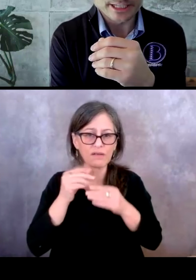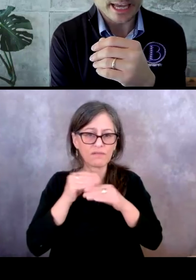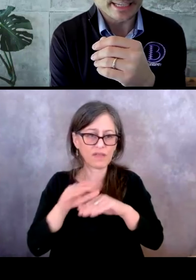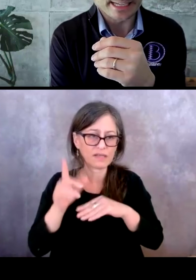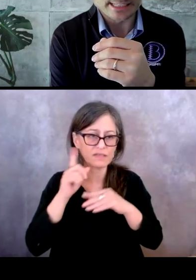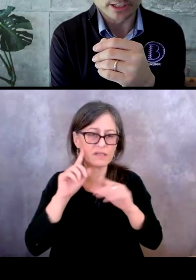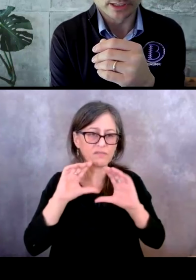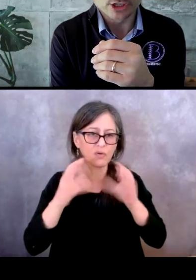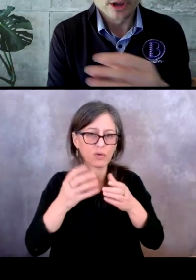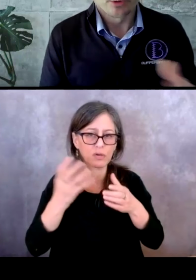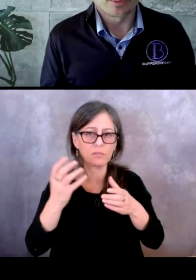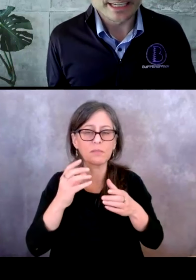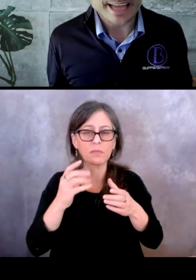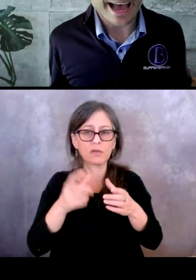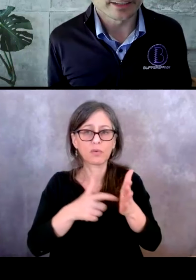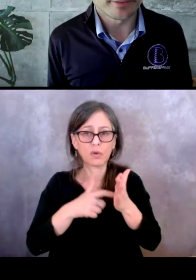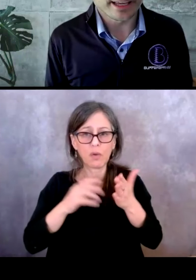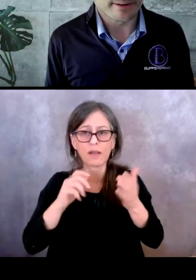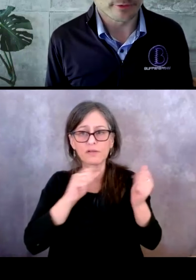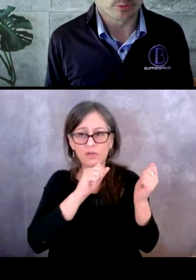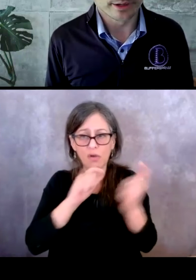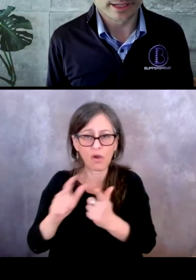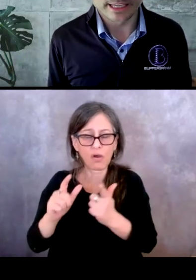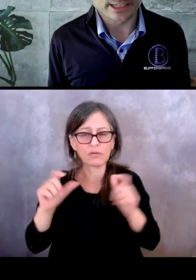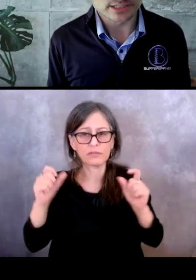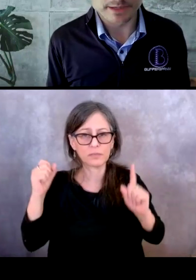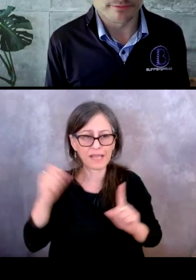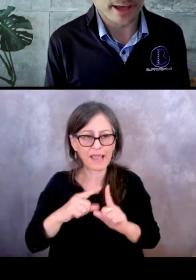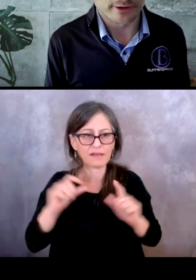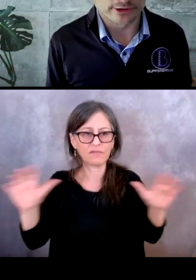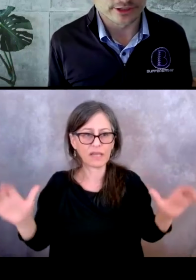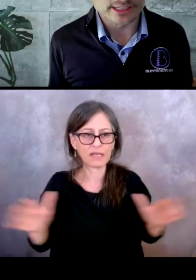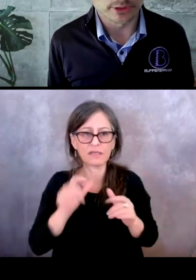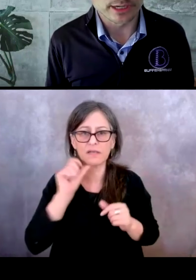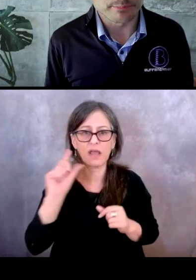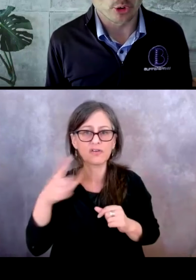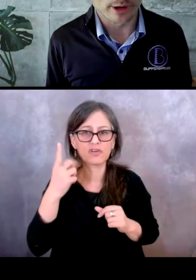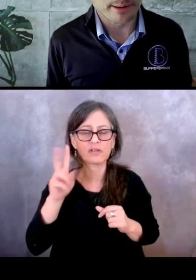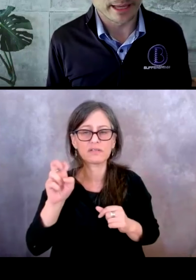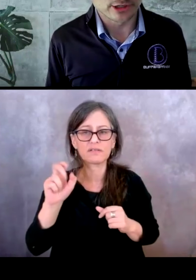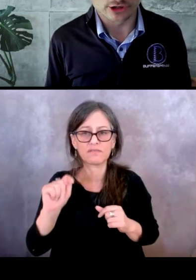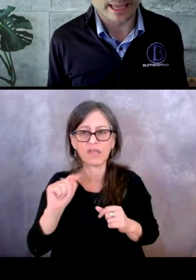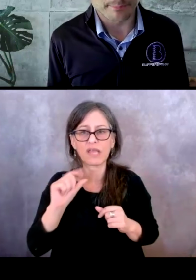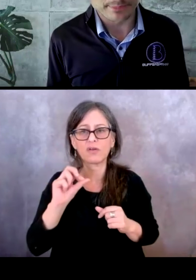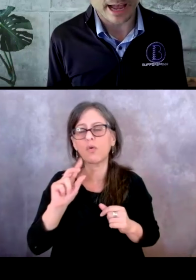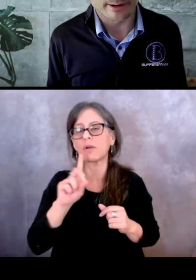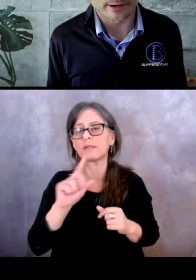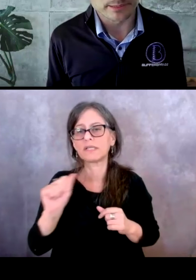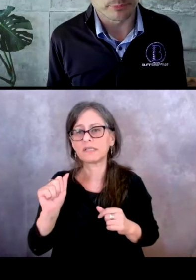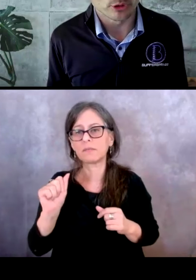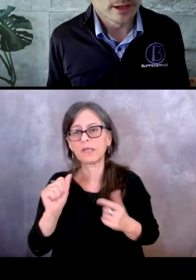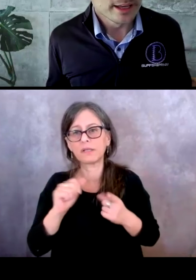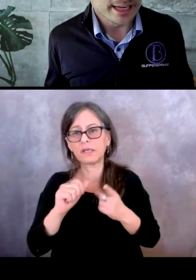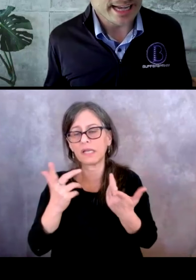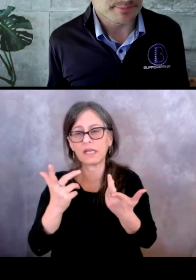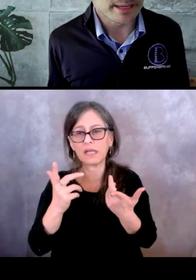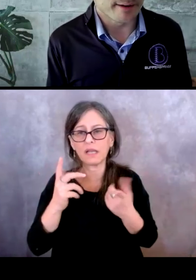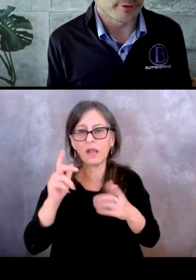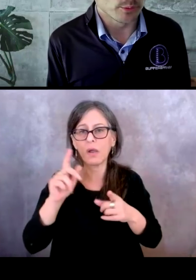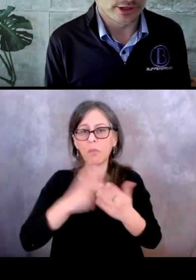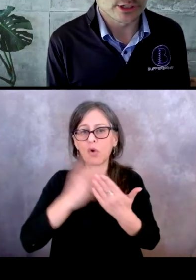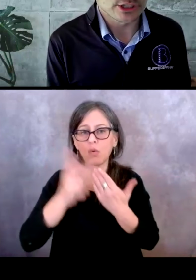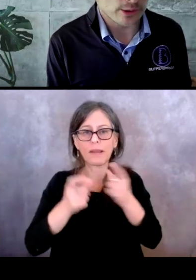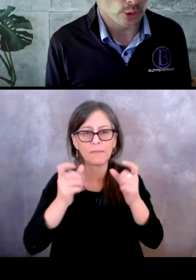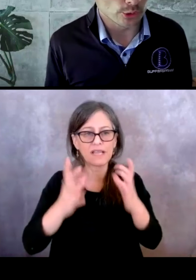at the end of the day, it takes a village. We need to activate everyone. It can't just be your veteran or disability program manager or campus hiring people. It has to